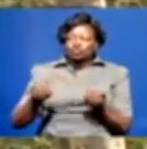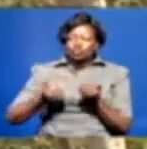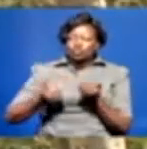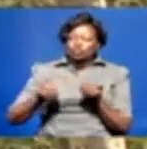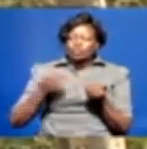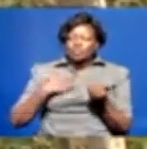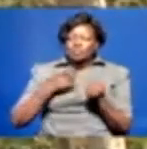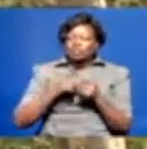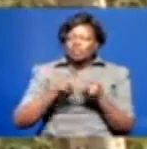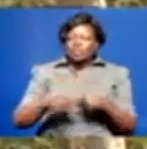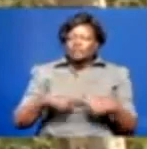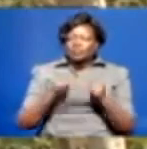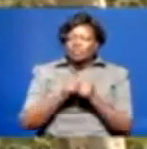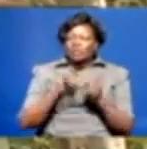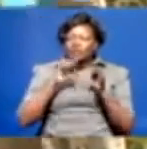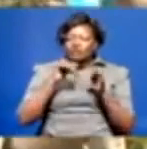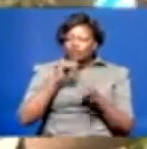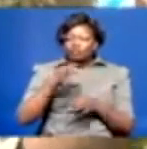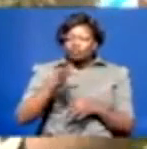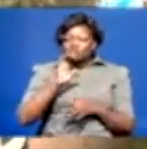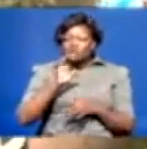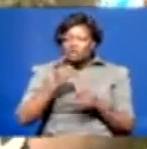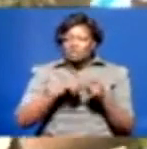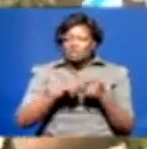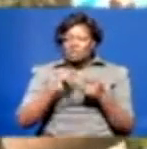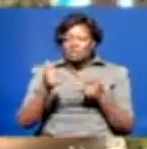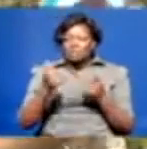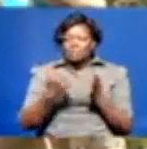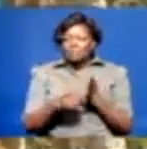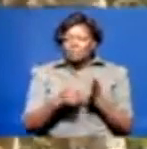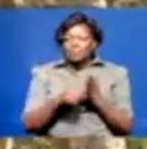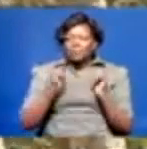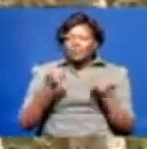Sipo kunya hiyo wakiwaaji wengine